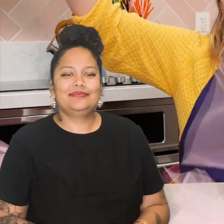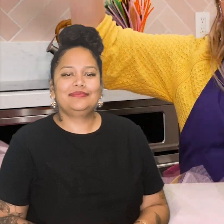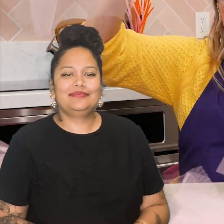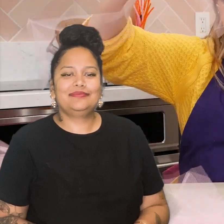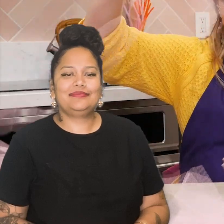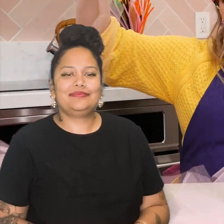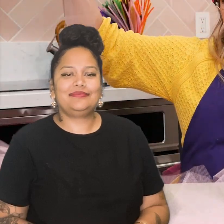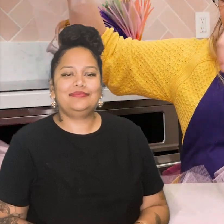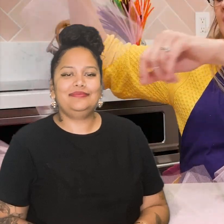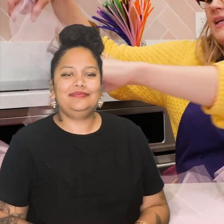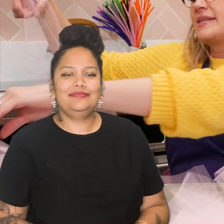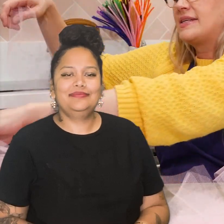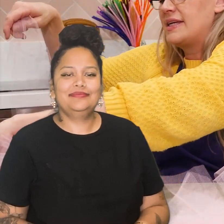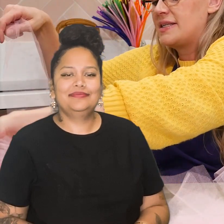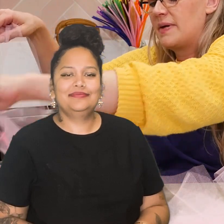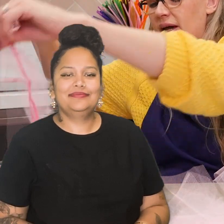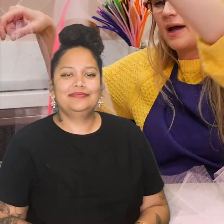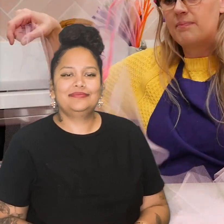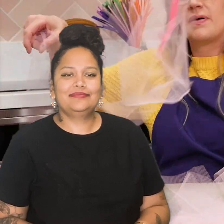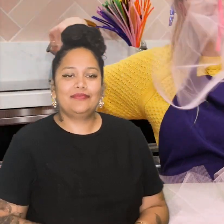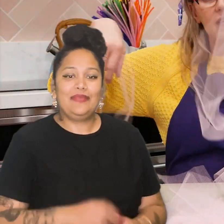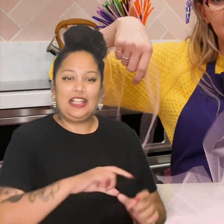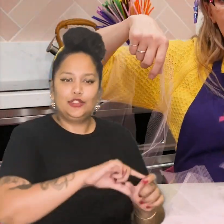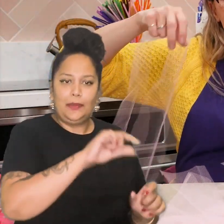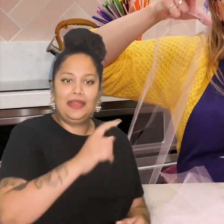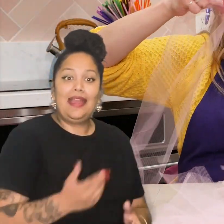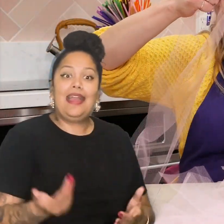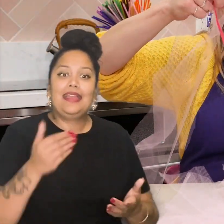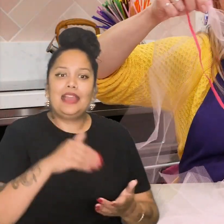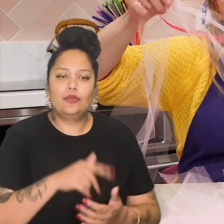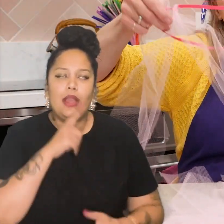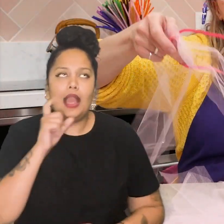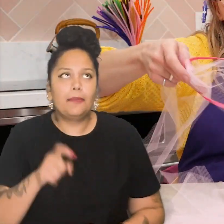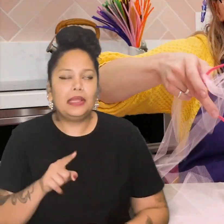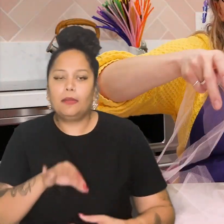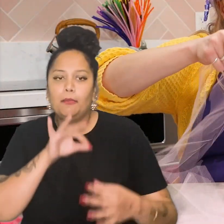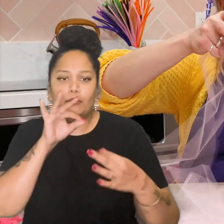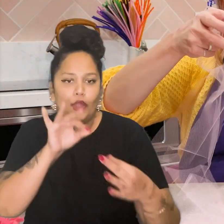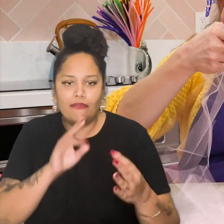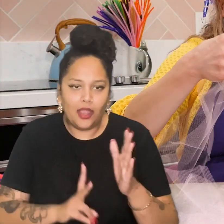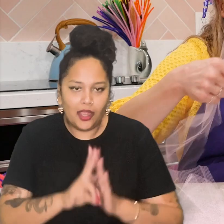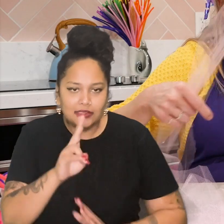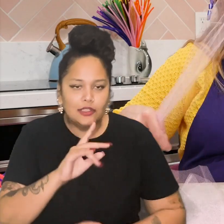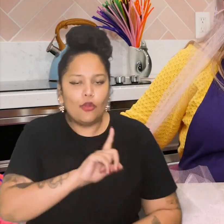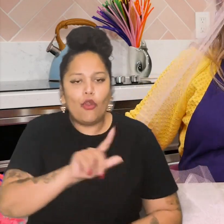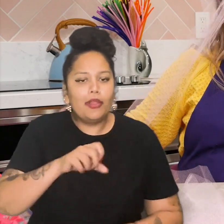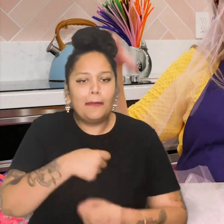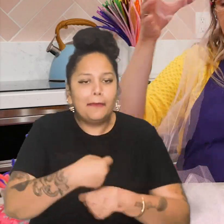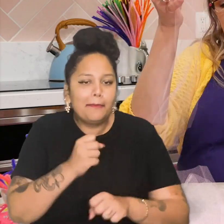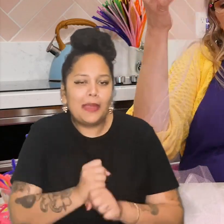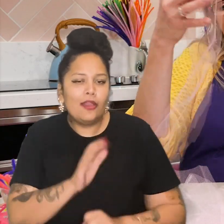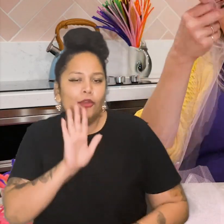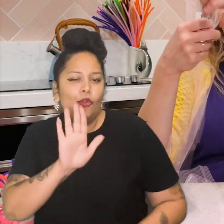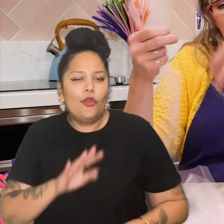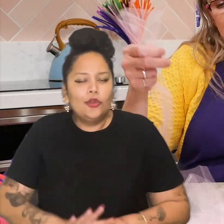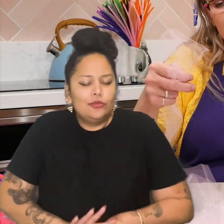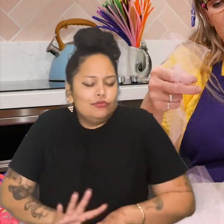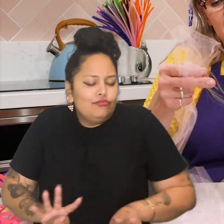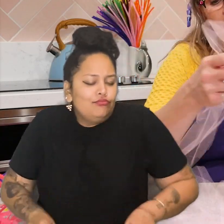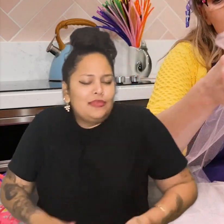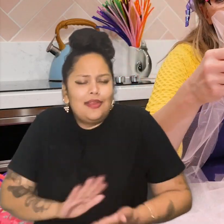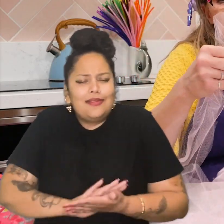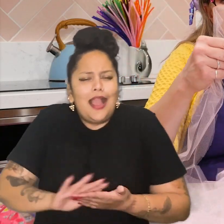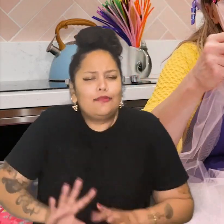Take your strip. And again, it doesn't need to be cut perfectly because it's all about making sure your tutu skirt is nice